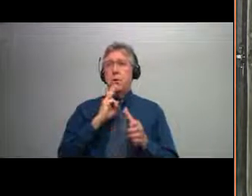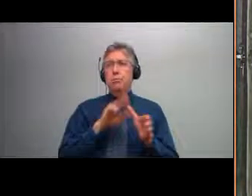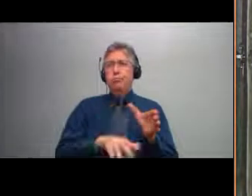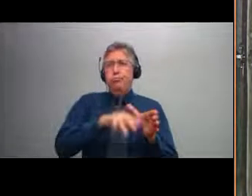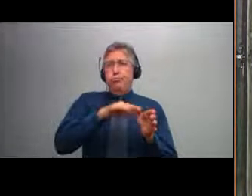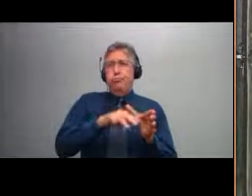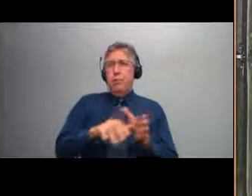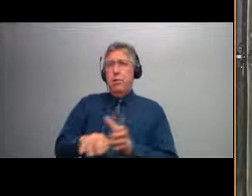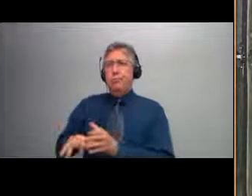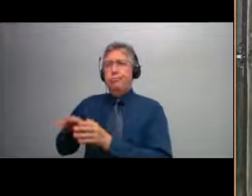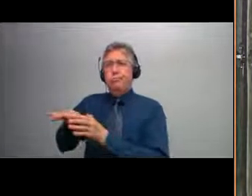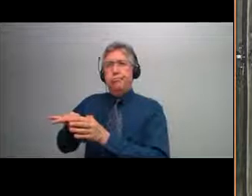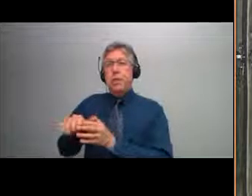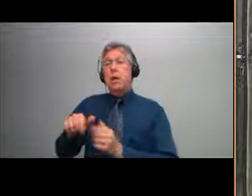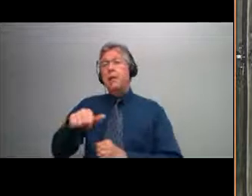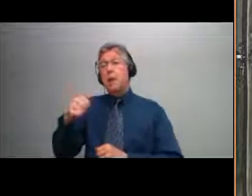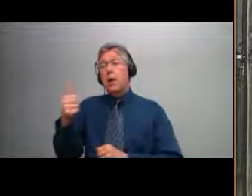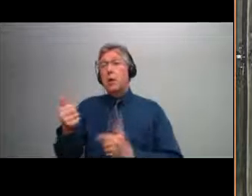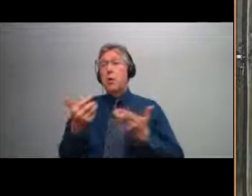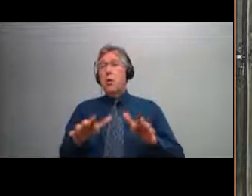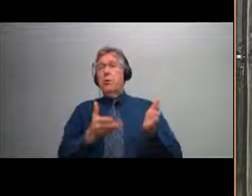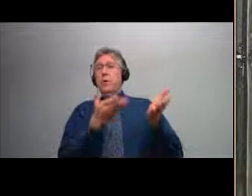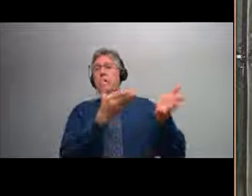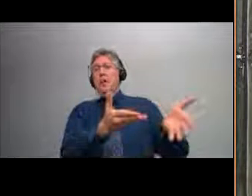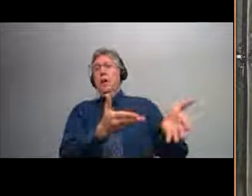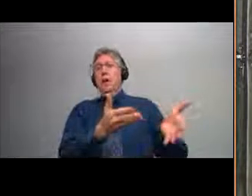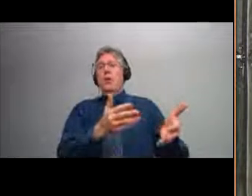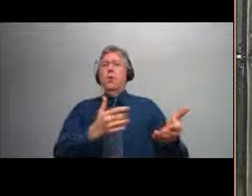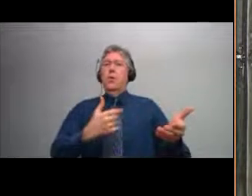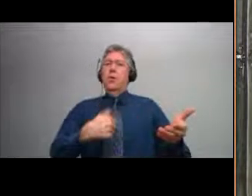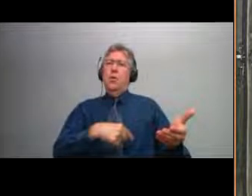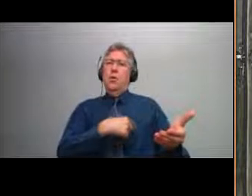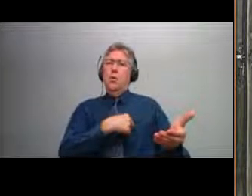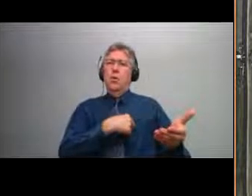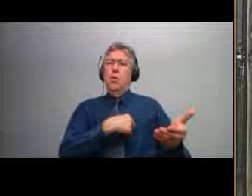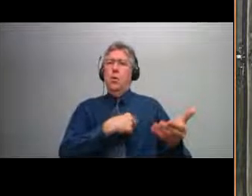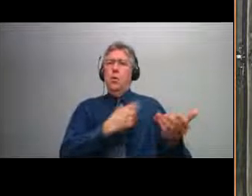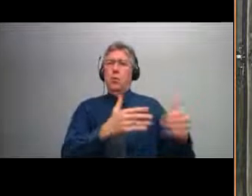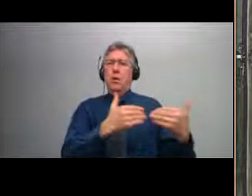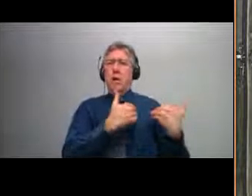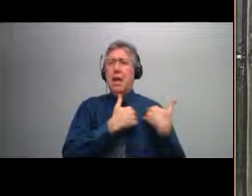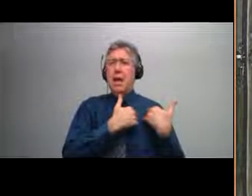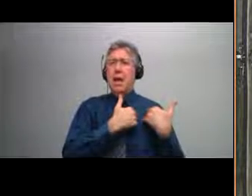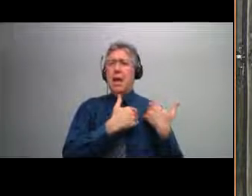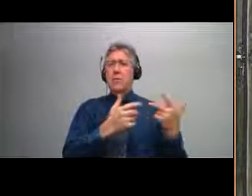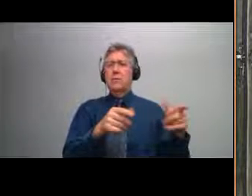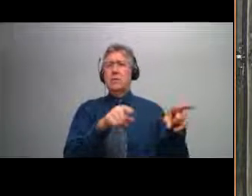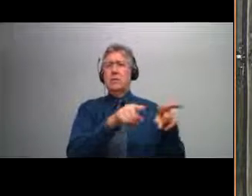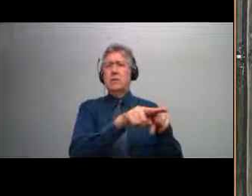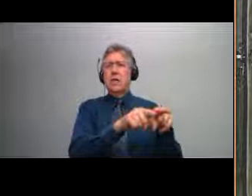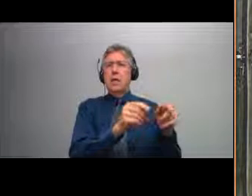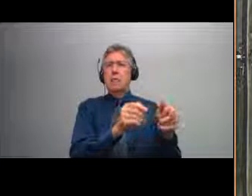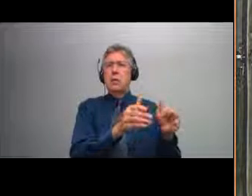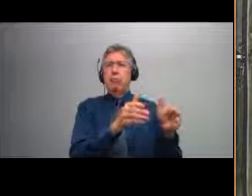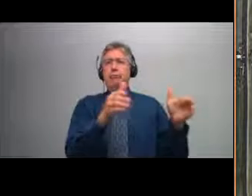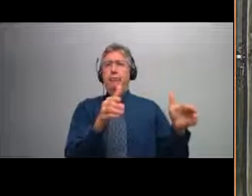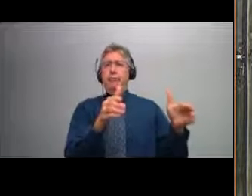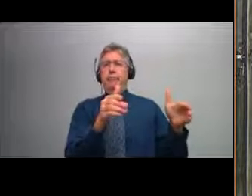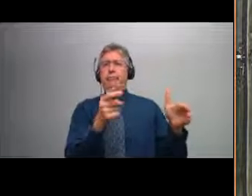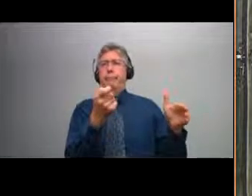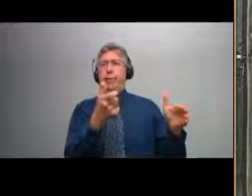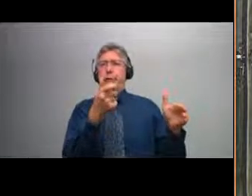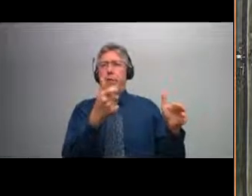existing Springfield Center Drive is really just a retrofit of the existing pond. So it's being slightly expanded to